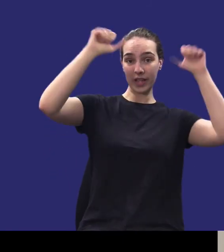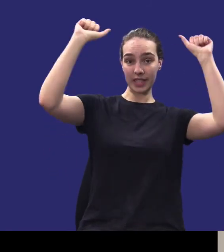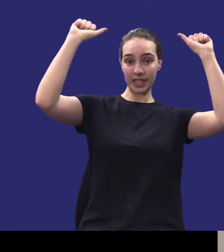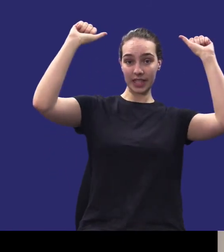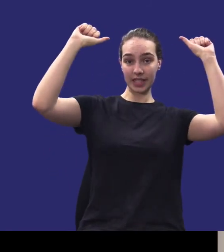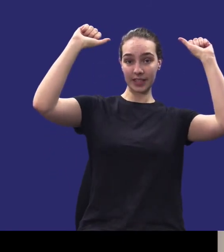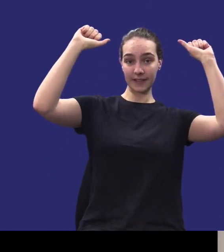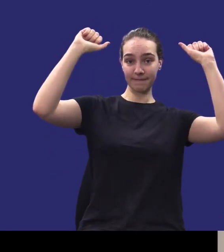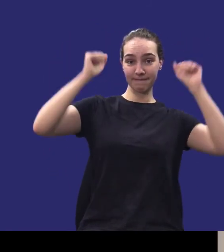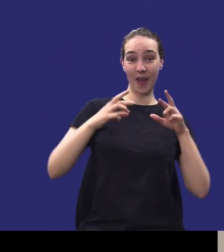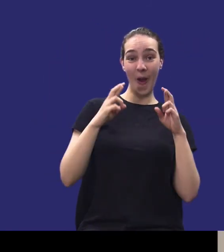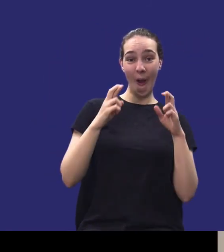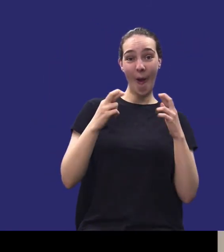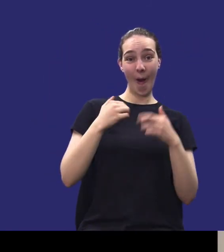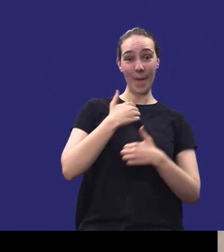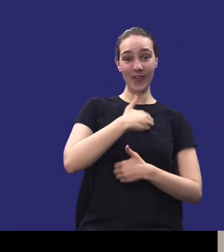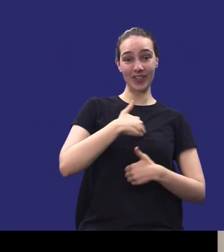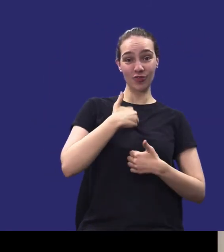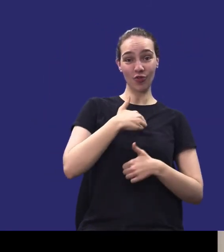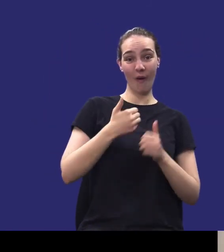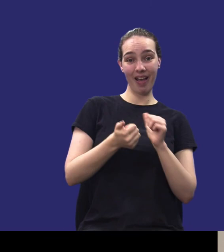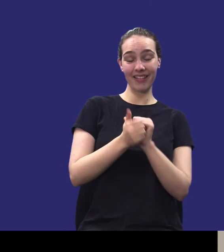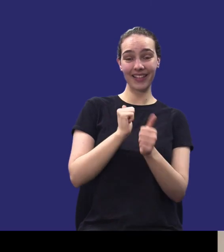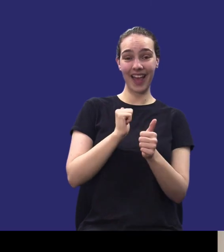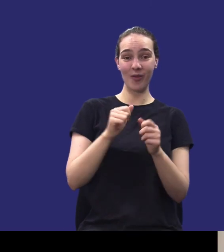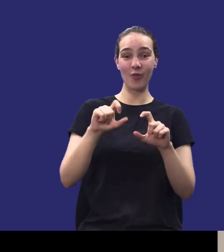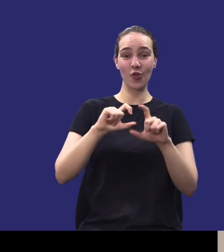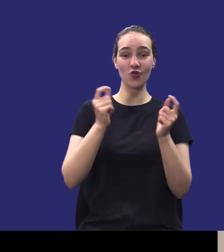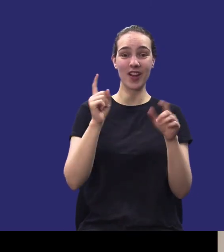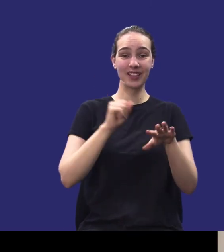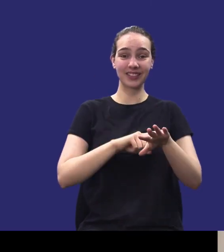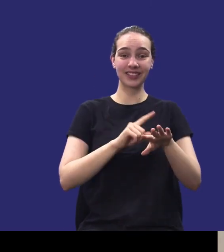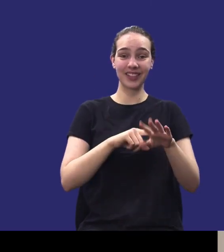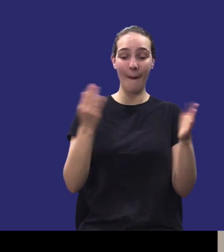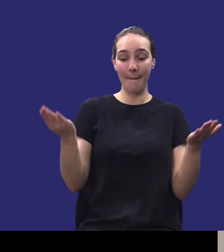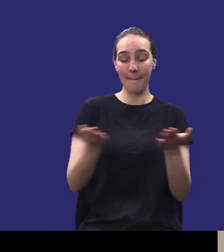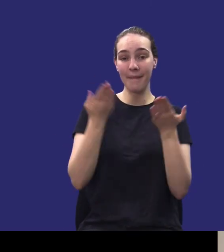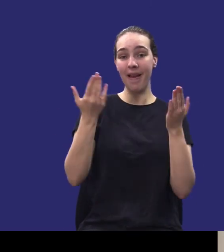game. I hope you really enjoy this game and have a great time playing